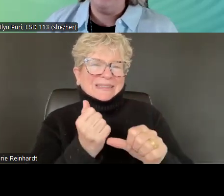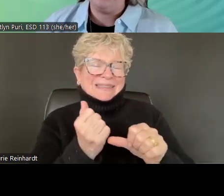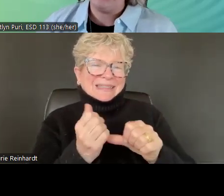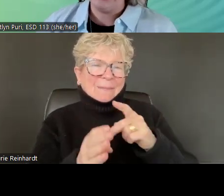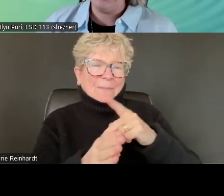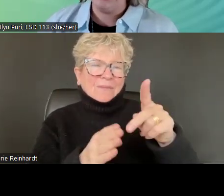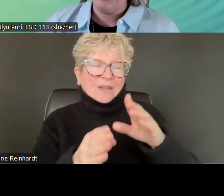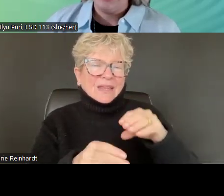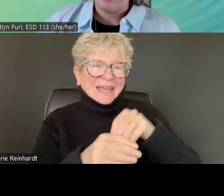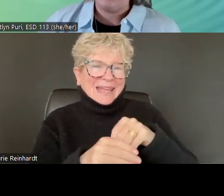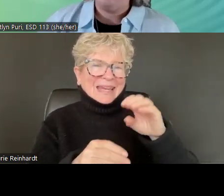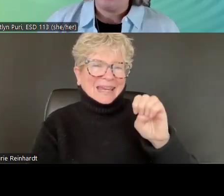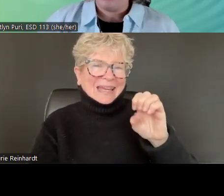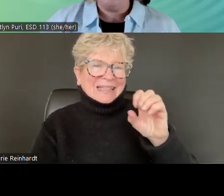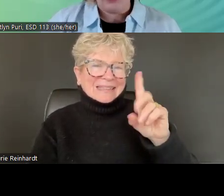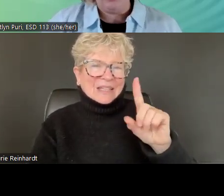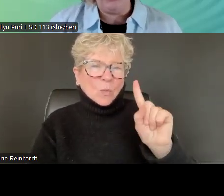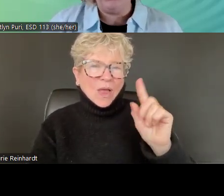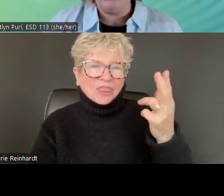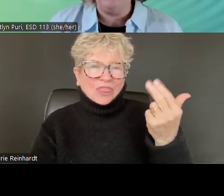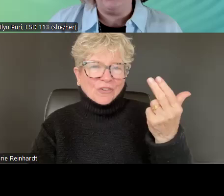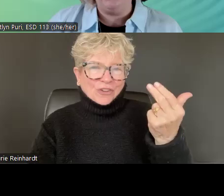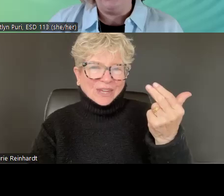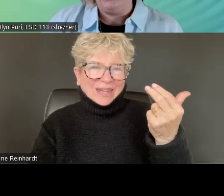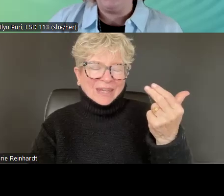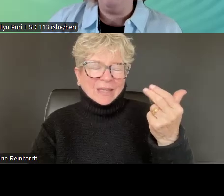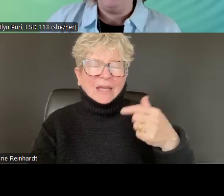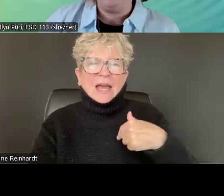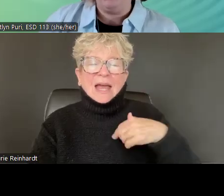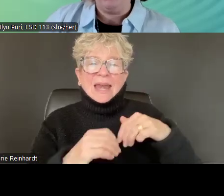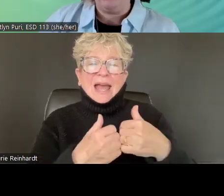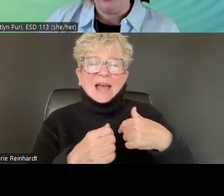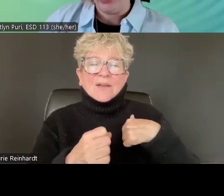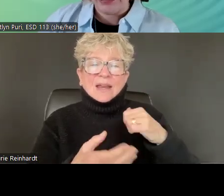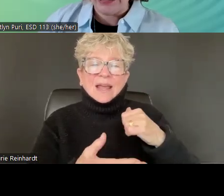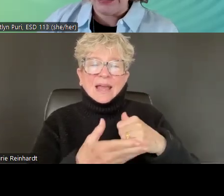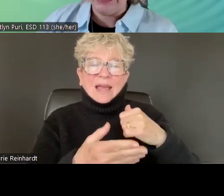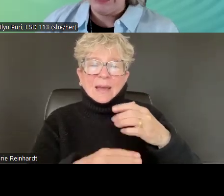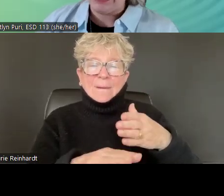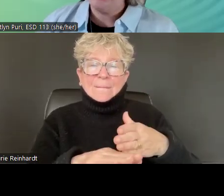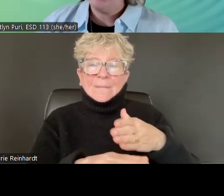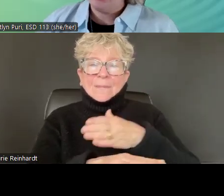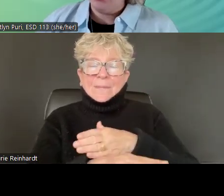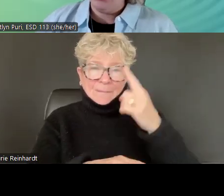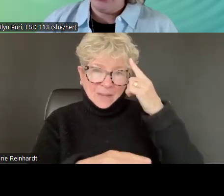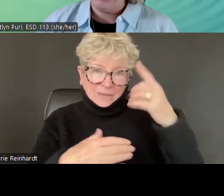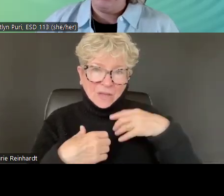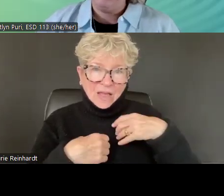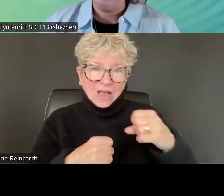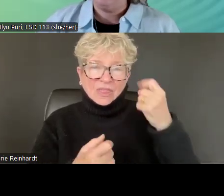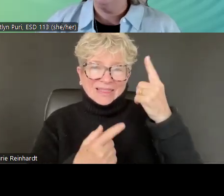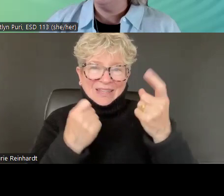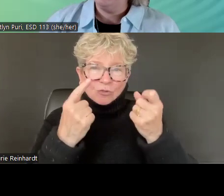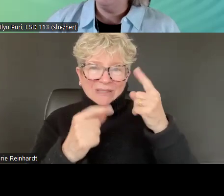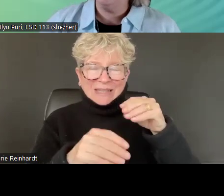ESD 113 and how I'm able to increase mental health literacy at the school